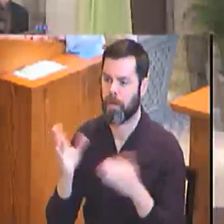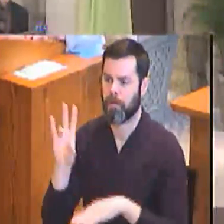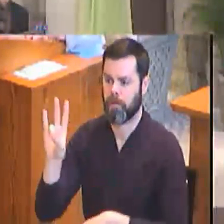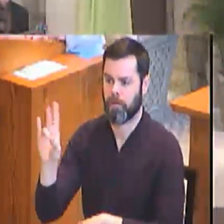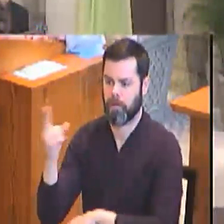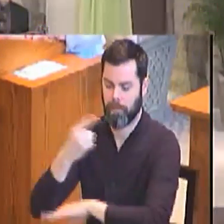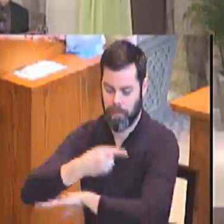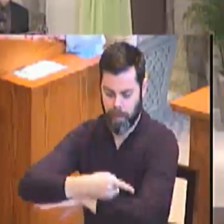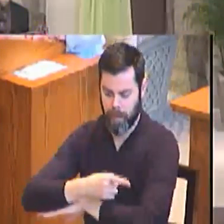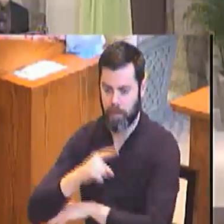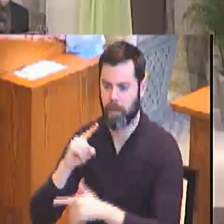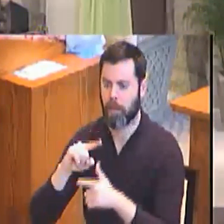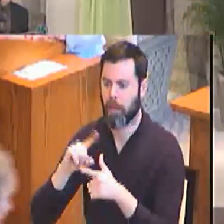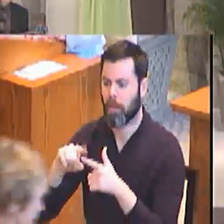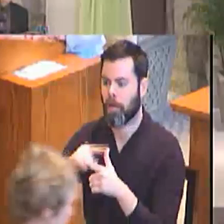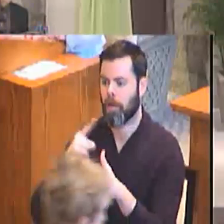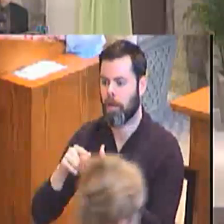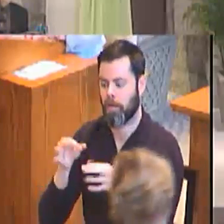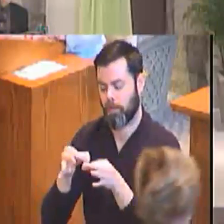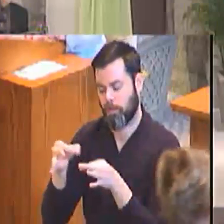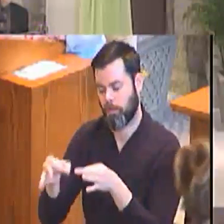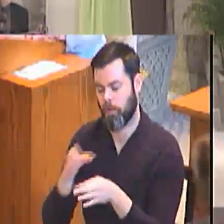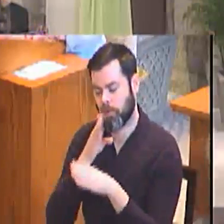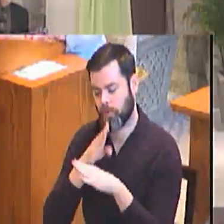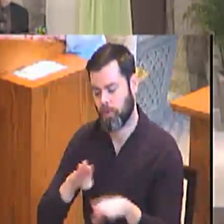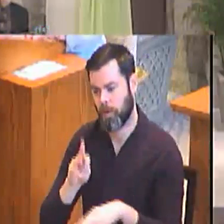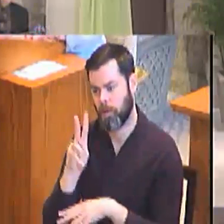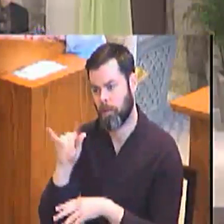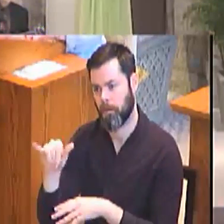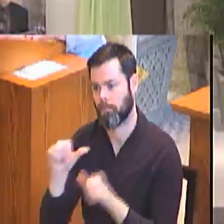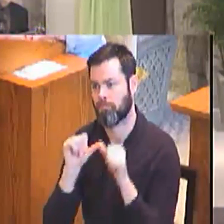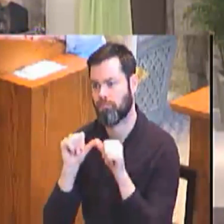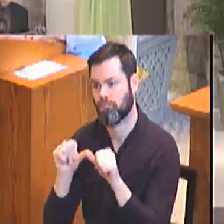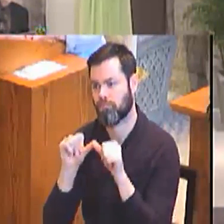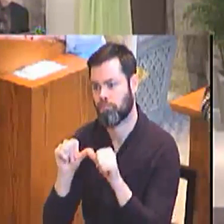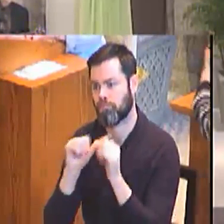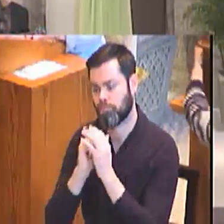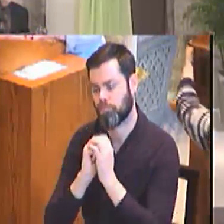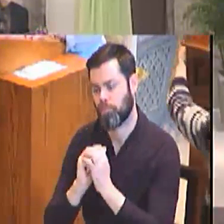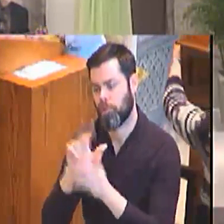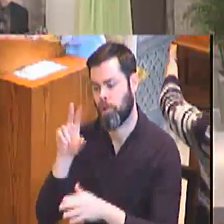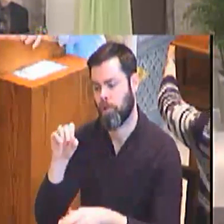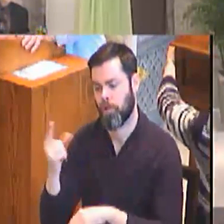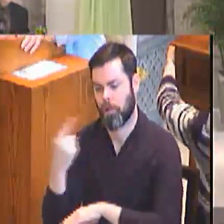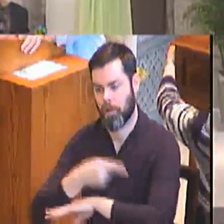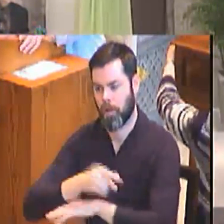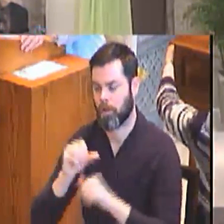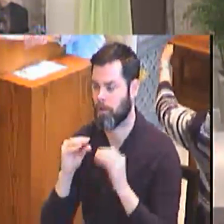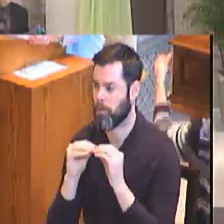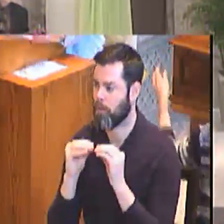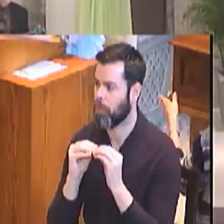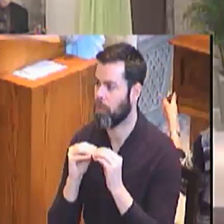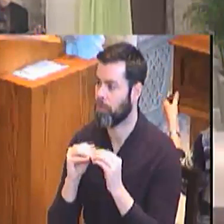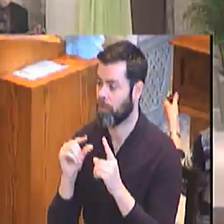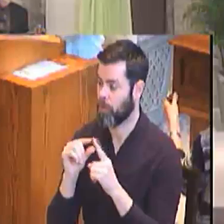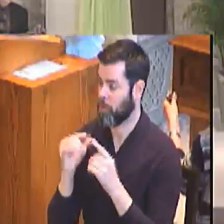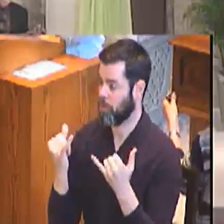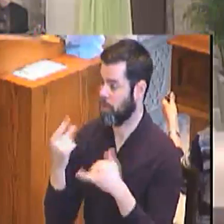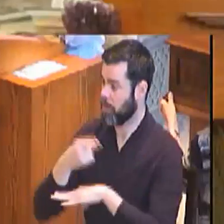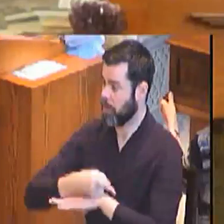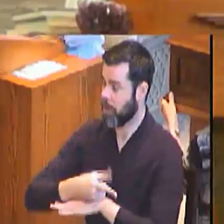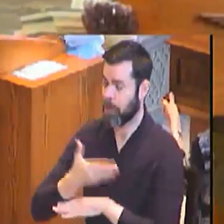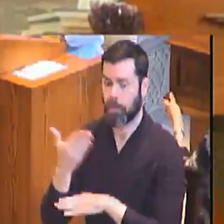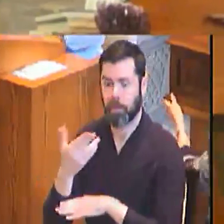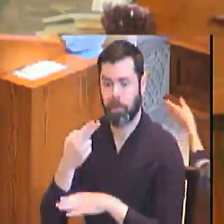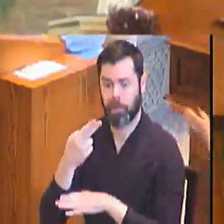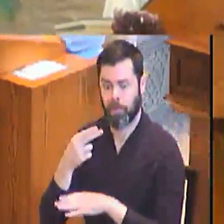7 days, and then they're forwarded to Silent Unity, where they're prayed with for an additional 30 days. The word for today is